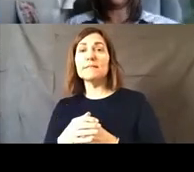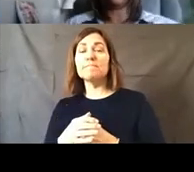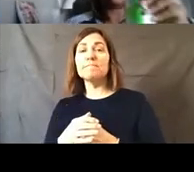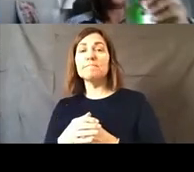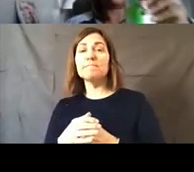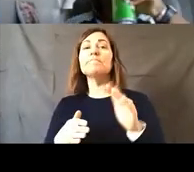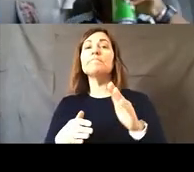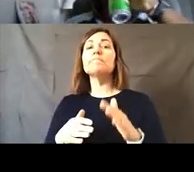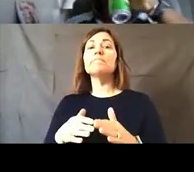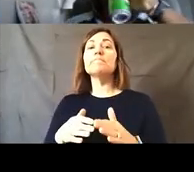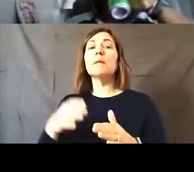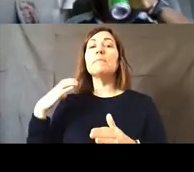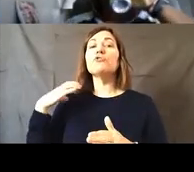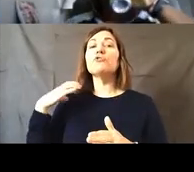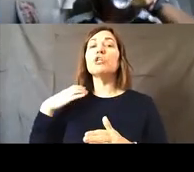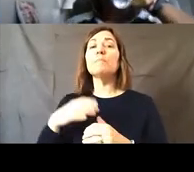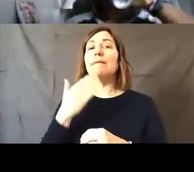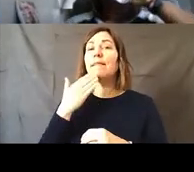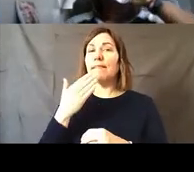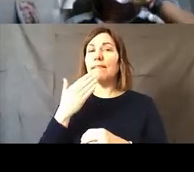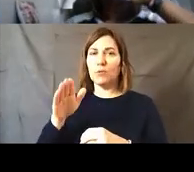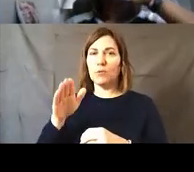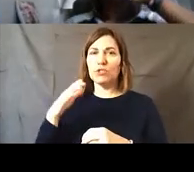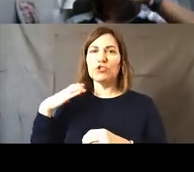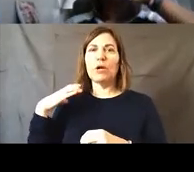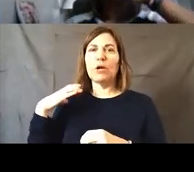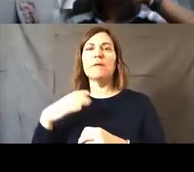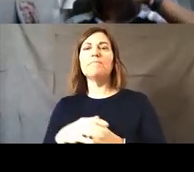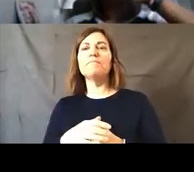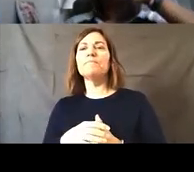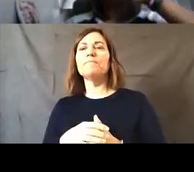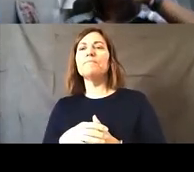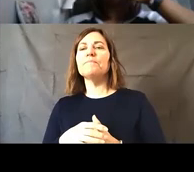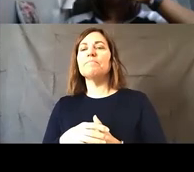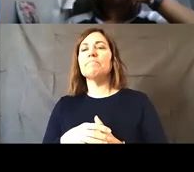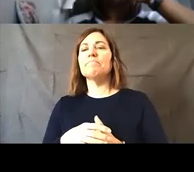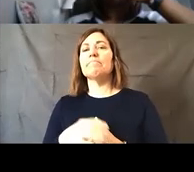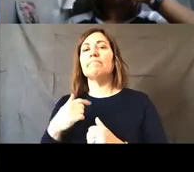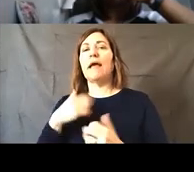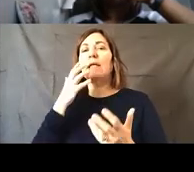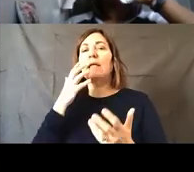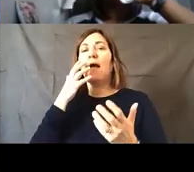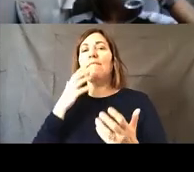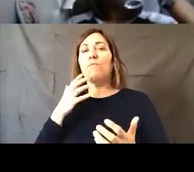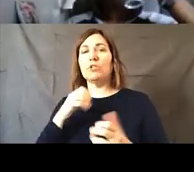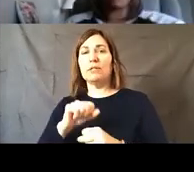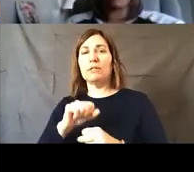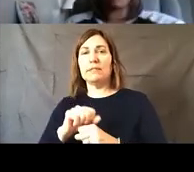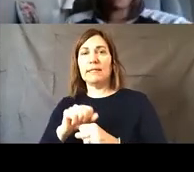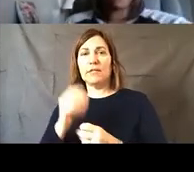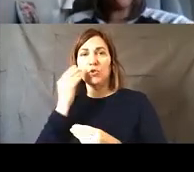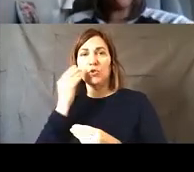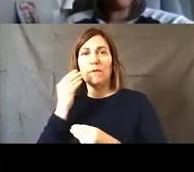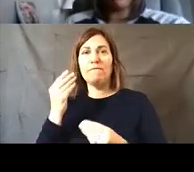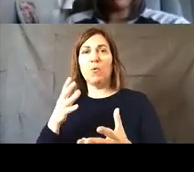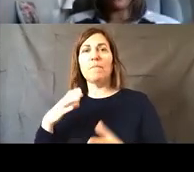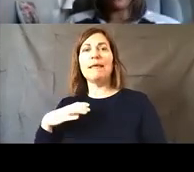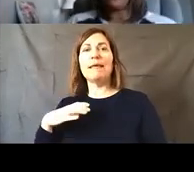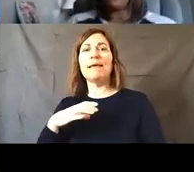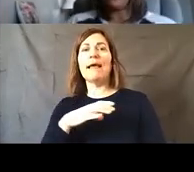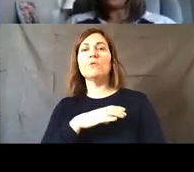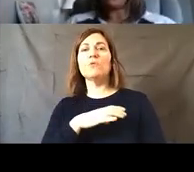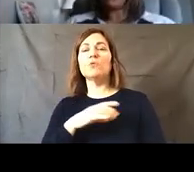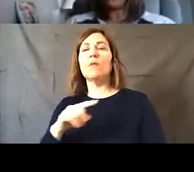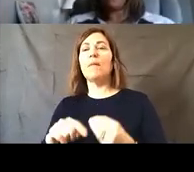Cross? Yeah, thank you, Mr. Chair. So I have the unfortunate task of informing the council of a